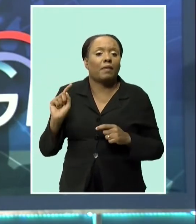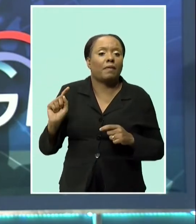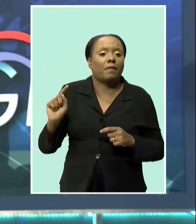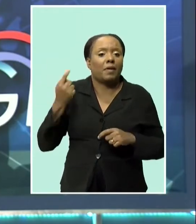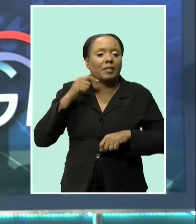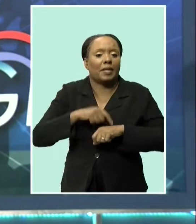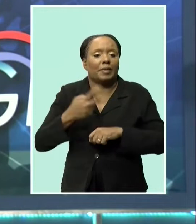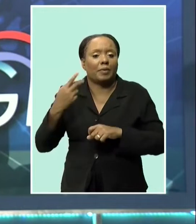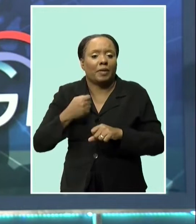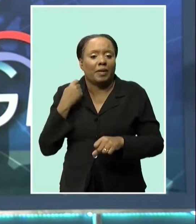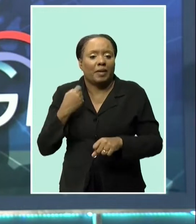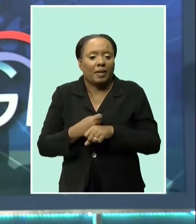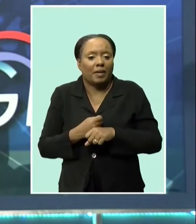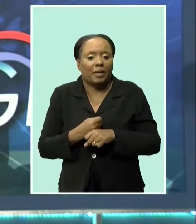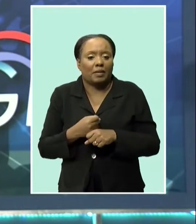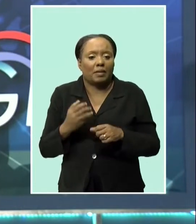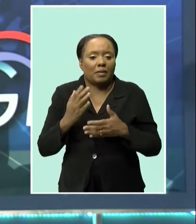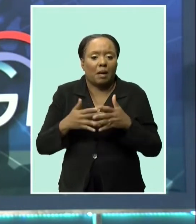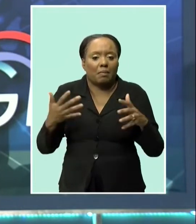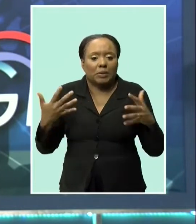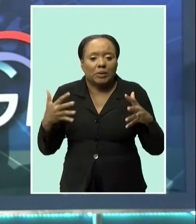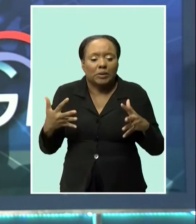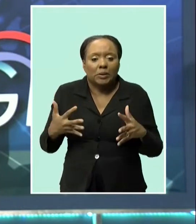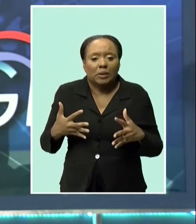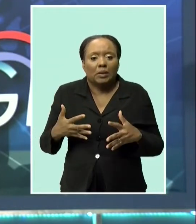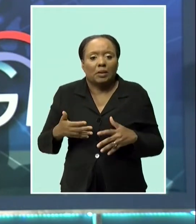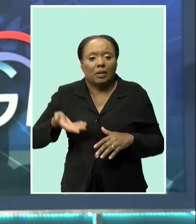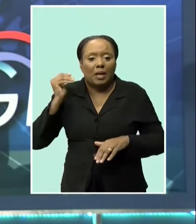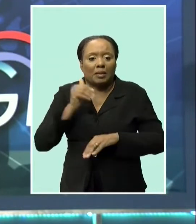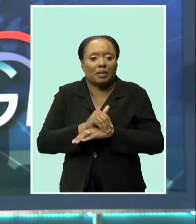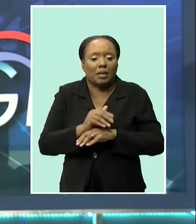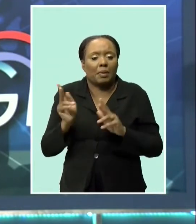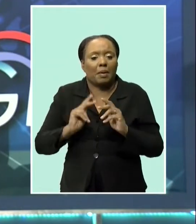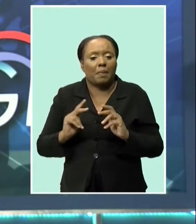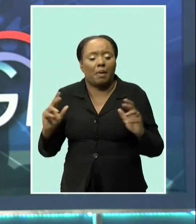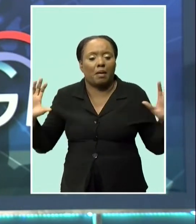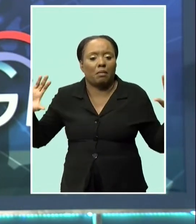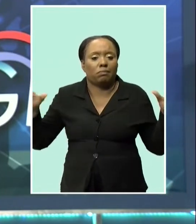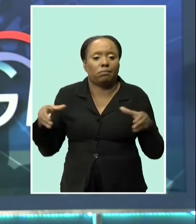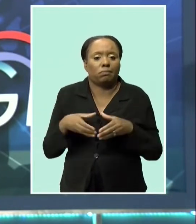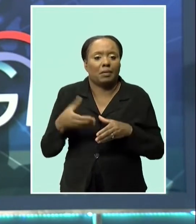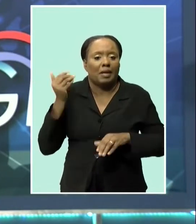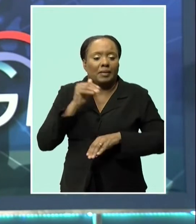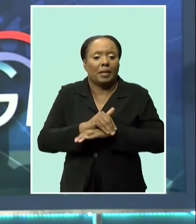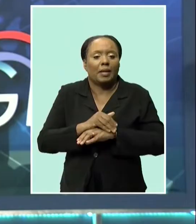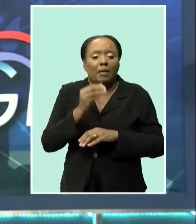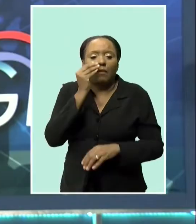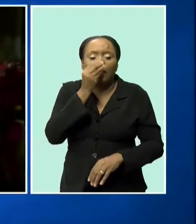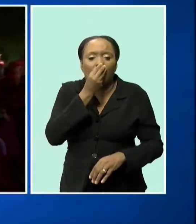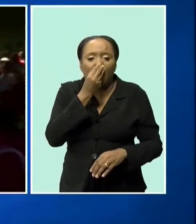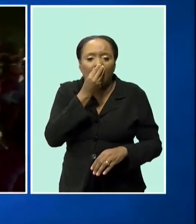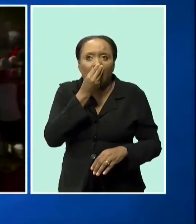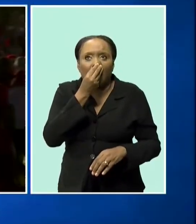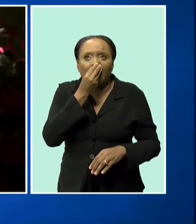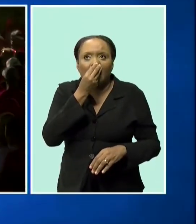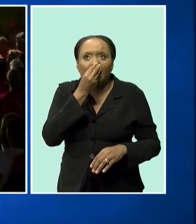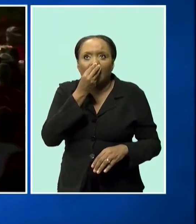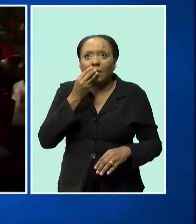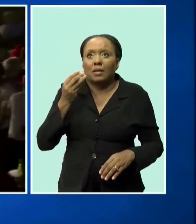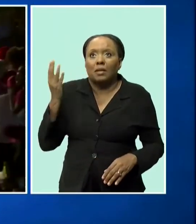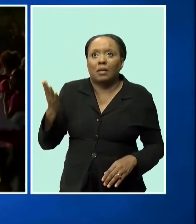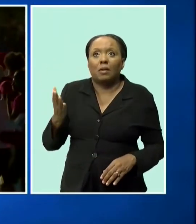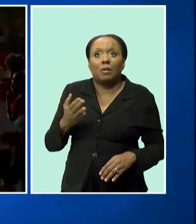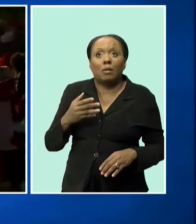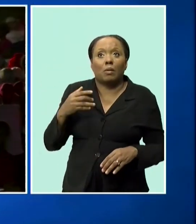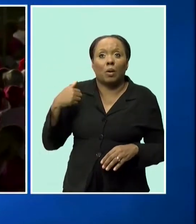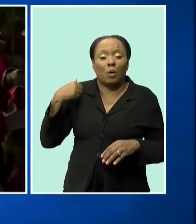pandemic descended into panic for some patrons gathered at the National Botanical Gardens last night. CBC cameraman Chris Wood caught